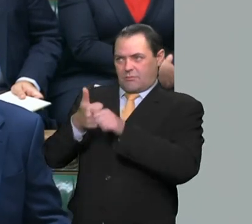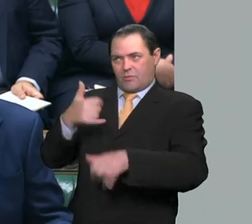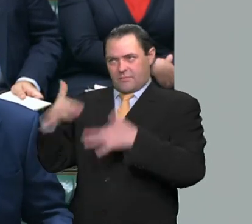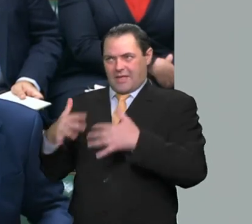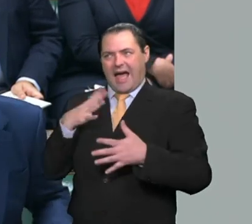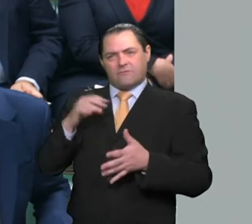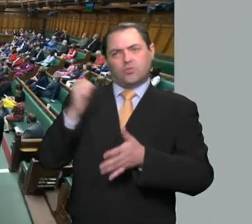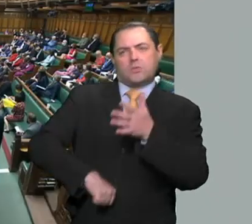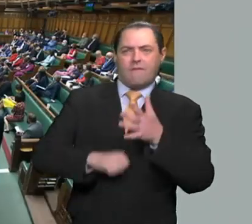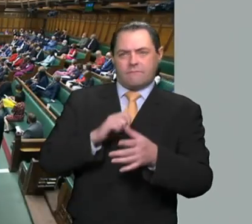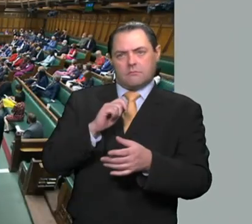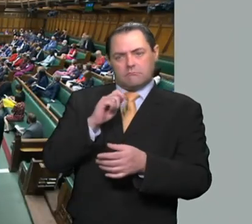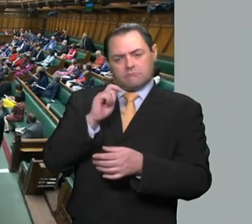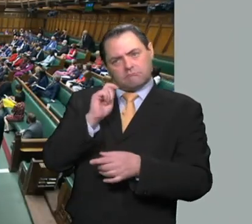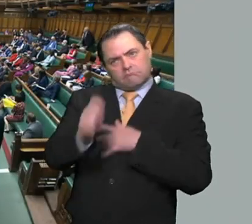up for tough sentencing.